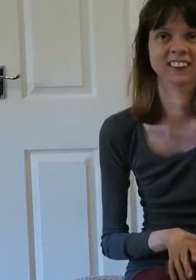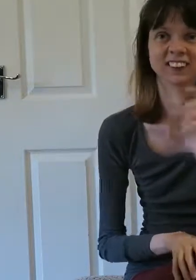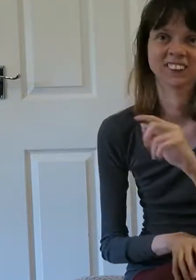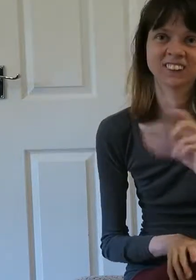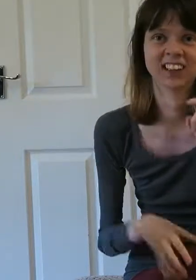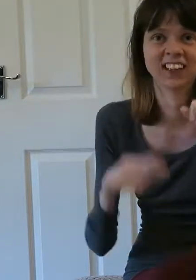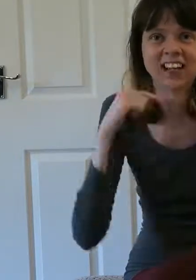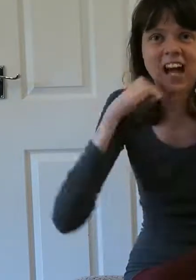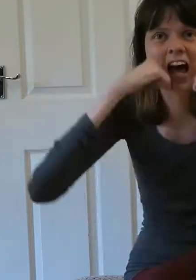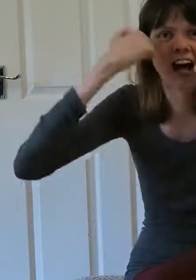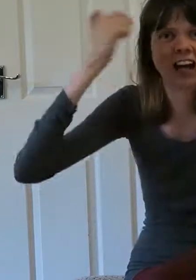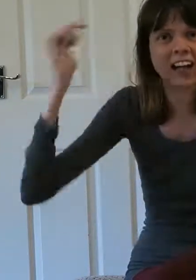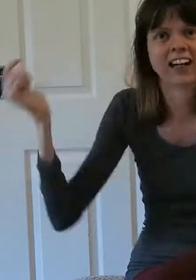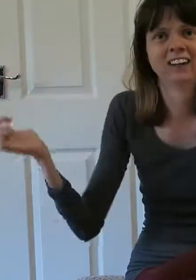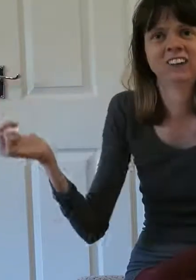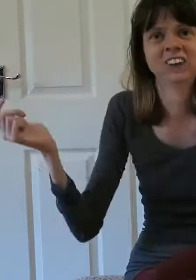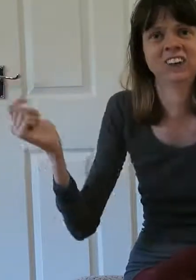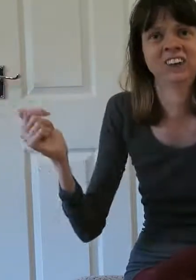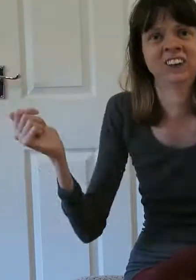No. Not